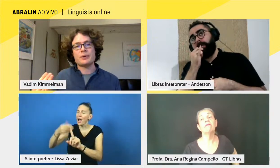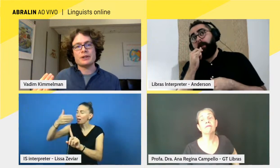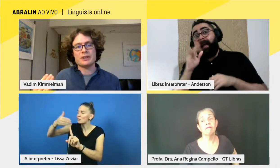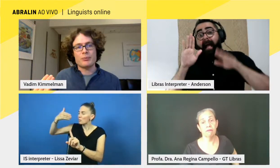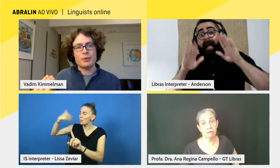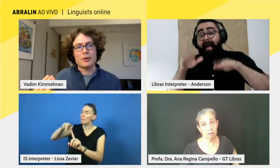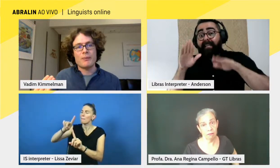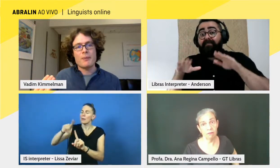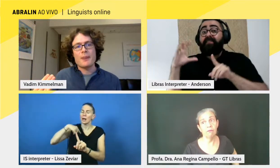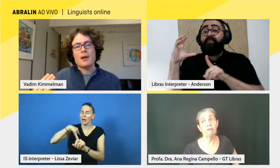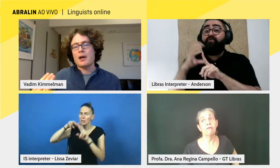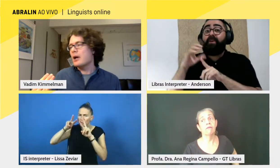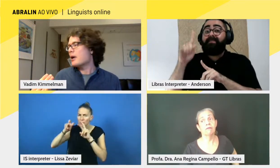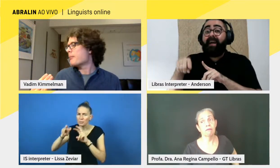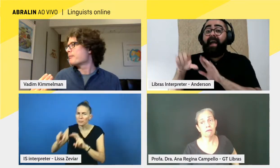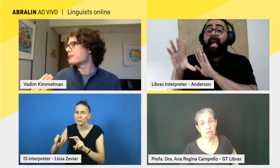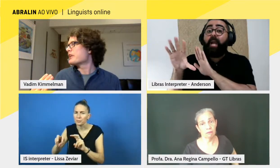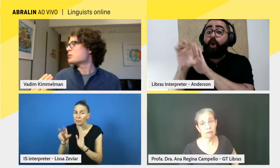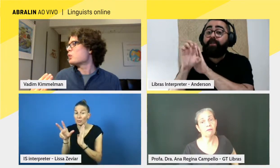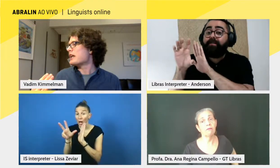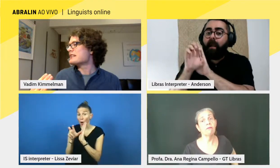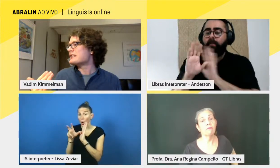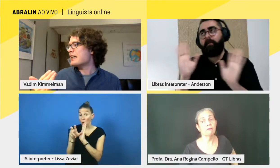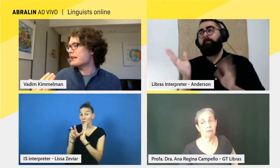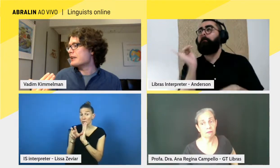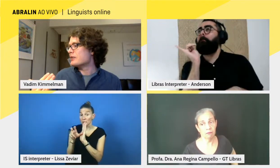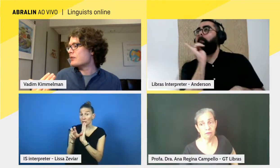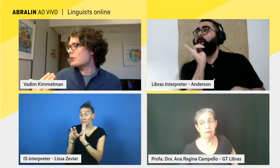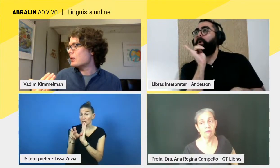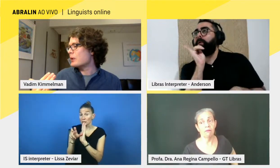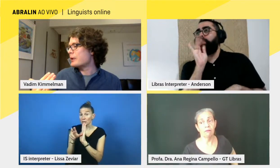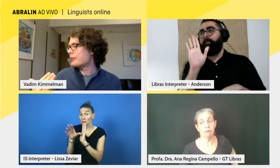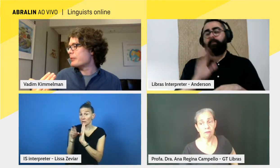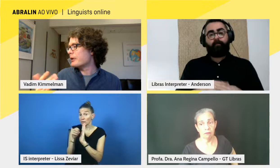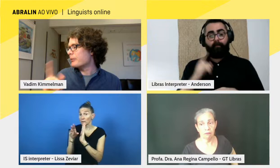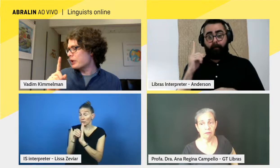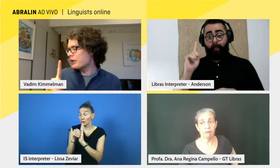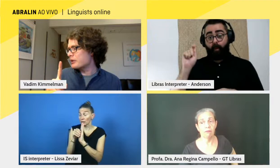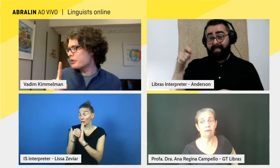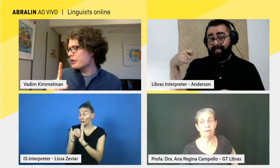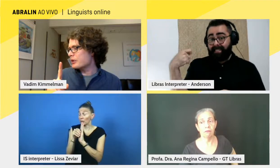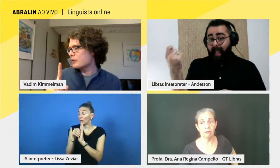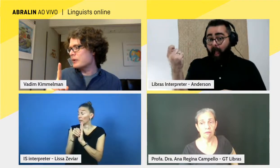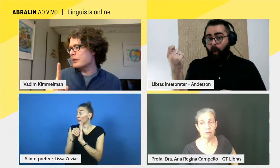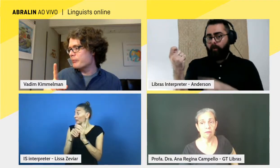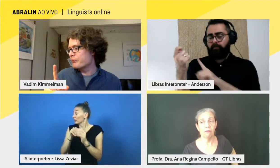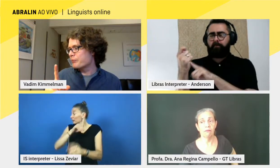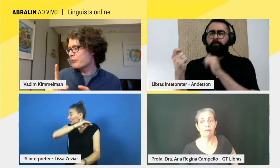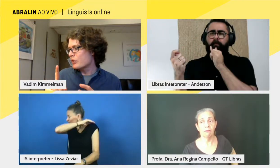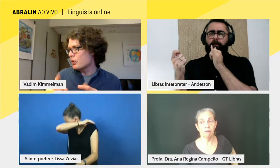we see, for example, that one sign for, okay,